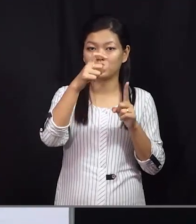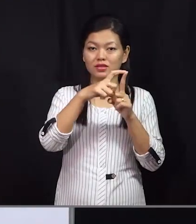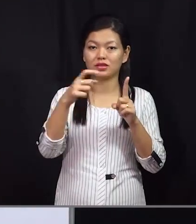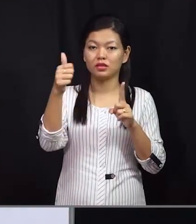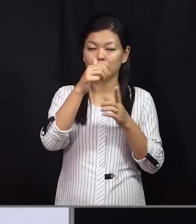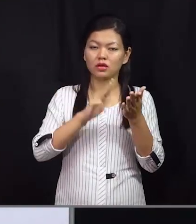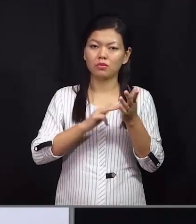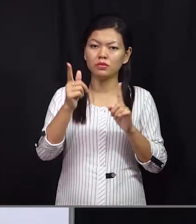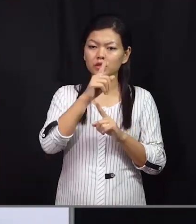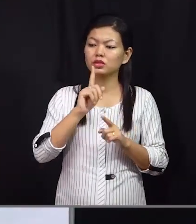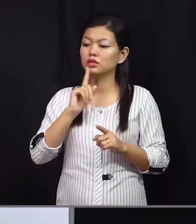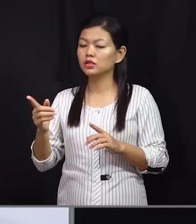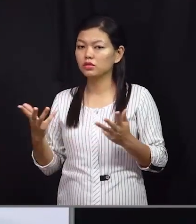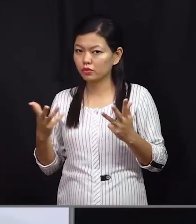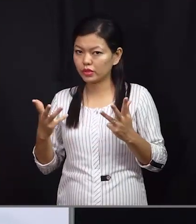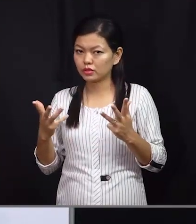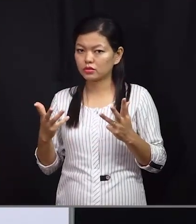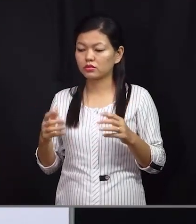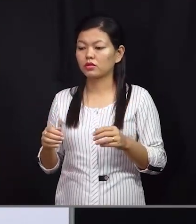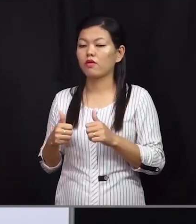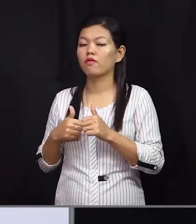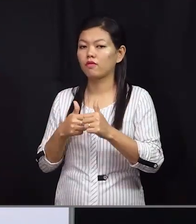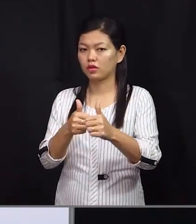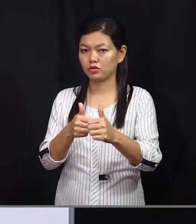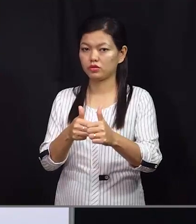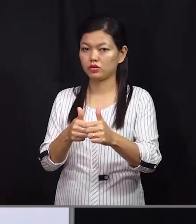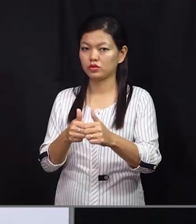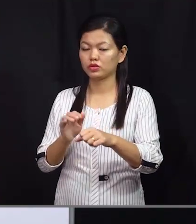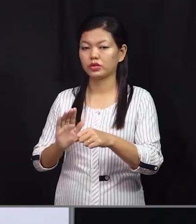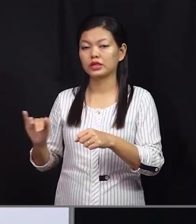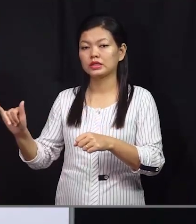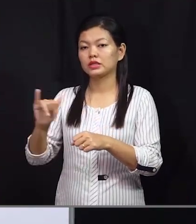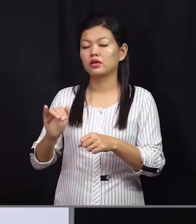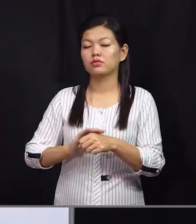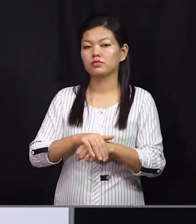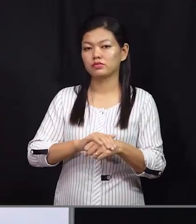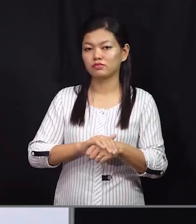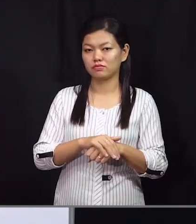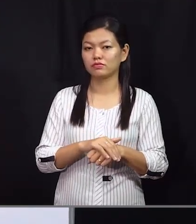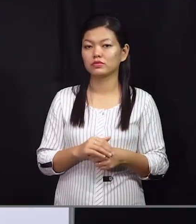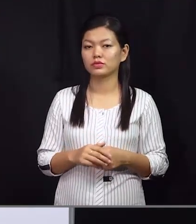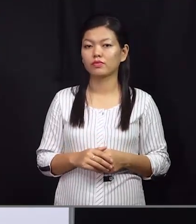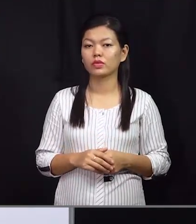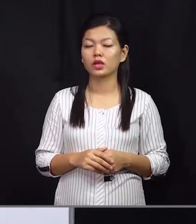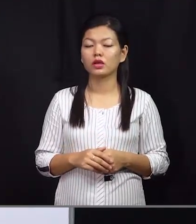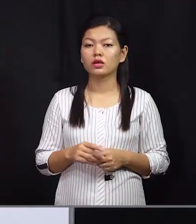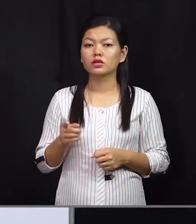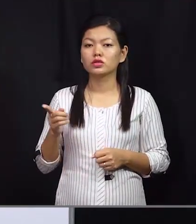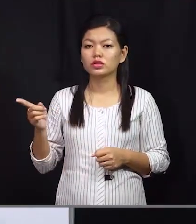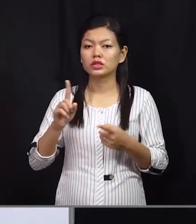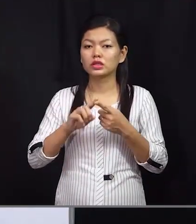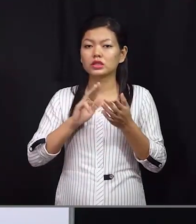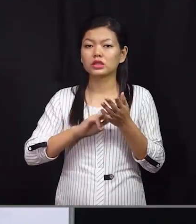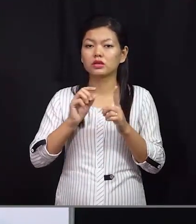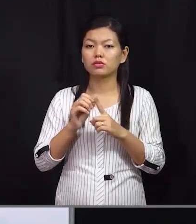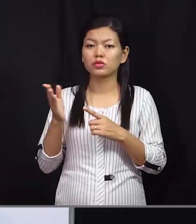just an employee, he do not need any capital contribution, isn't it? So no need of capital contribution. Since there is no capital contribution, there is no risk also.